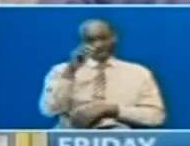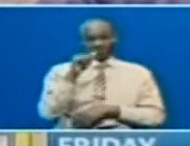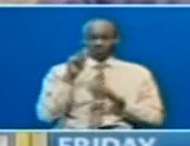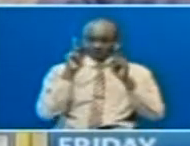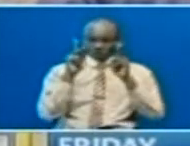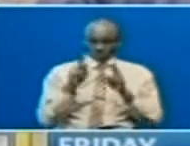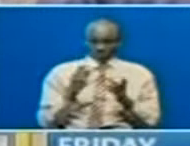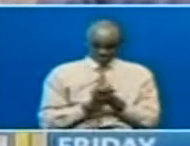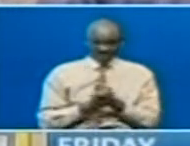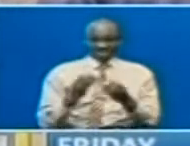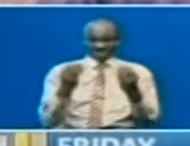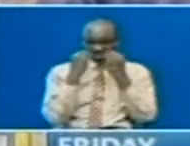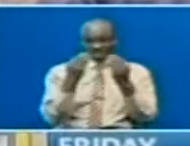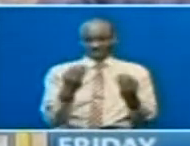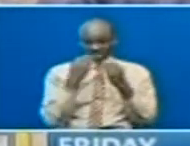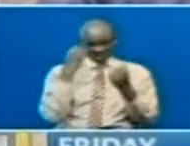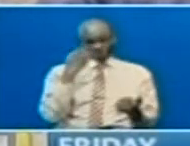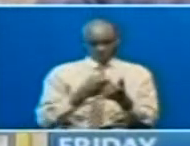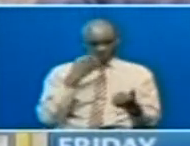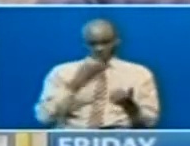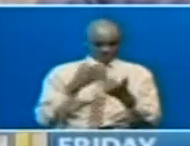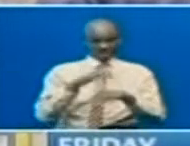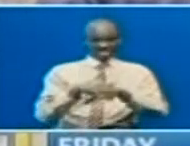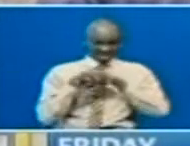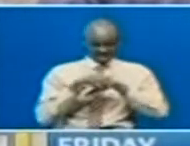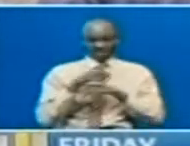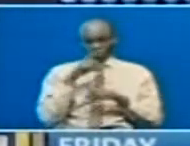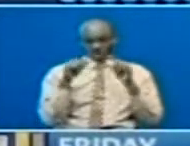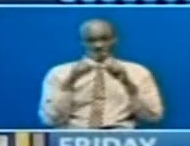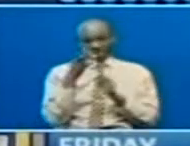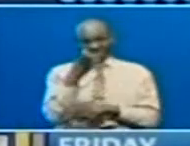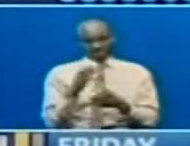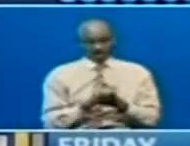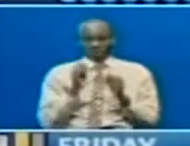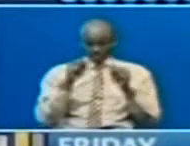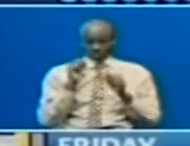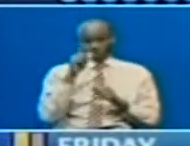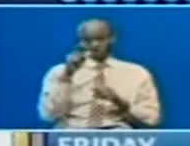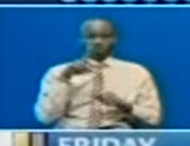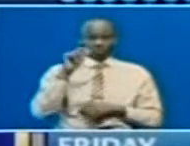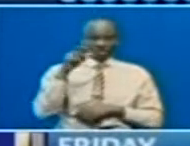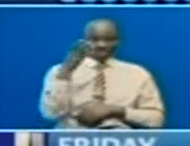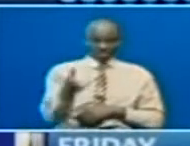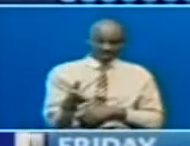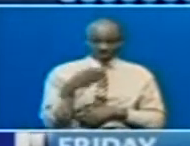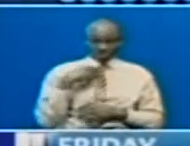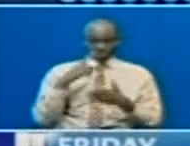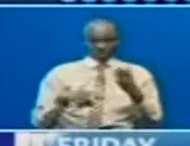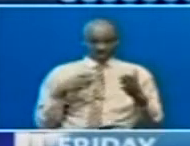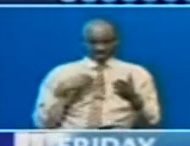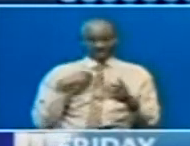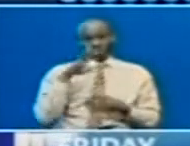Kisumu County, teaching us those tough English pronunciations. Remember, you can catch him on Twitter. His handle is